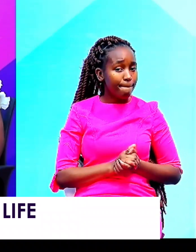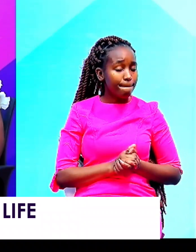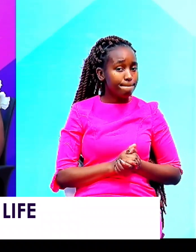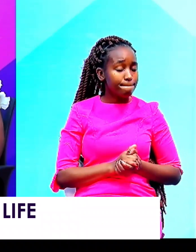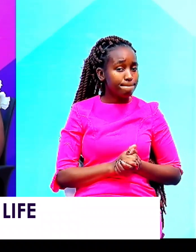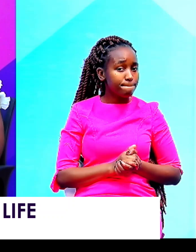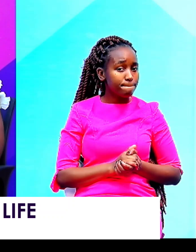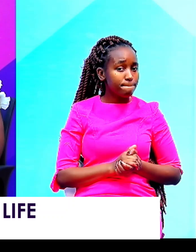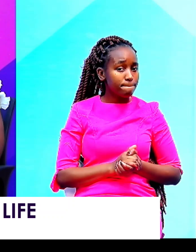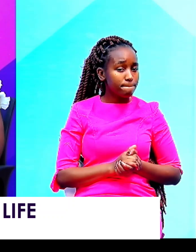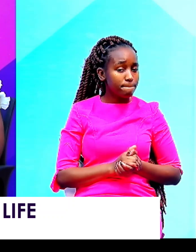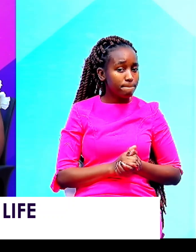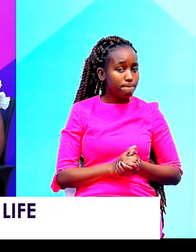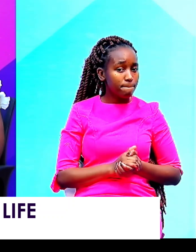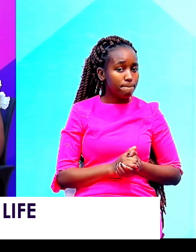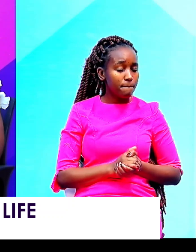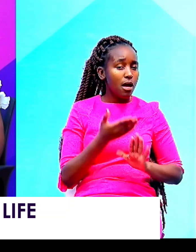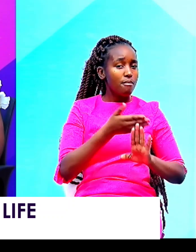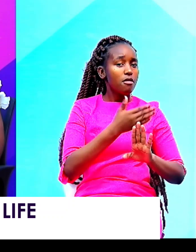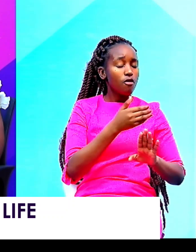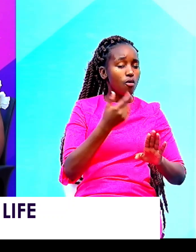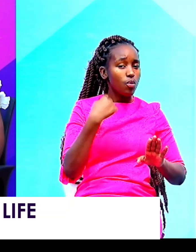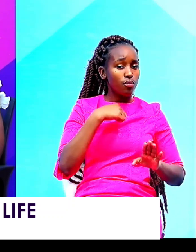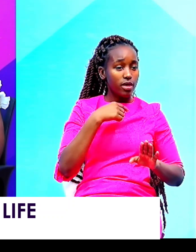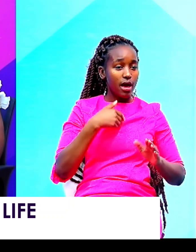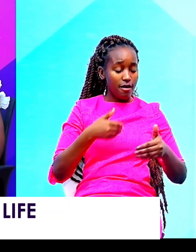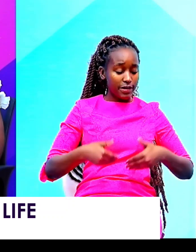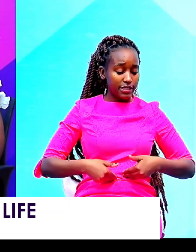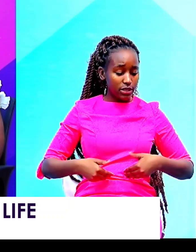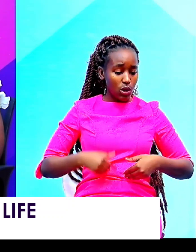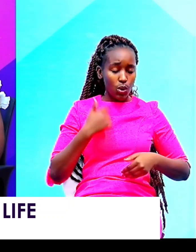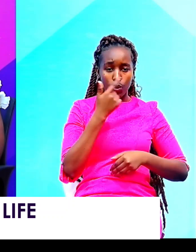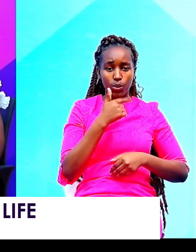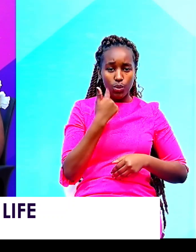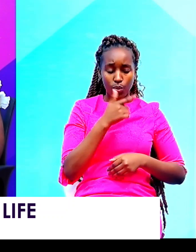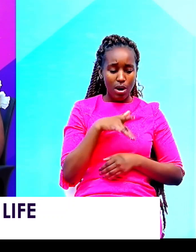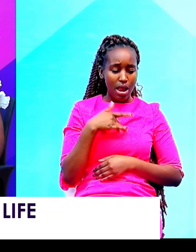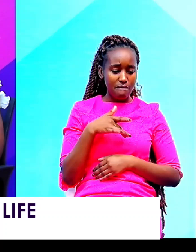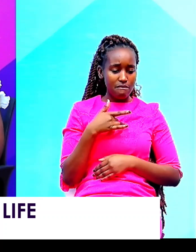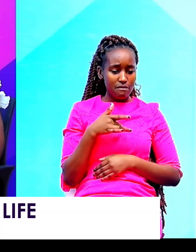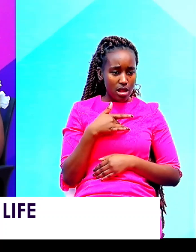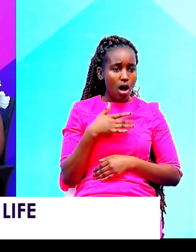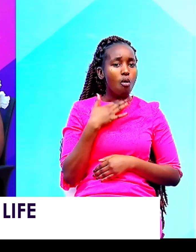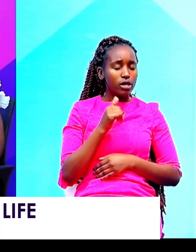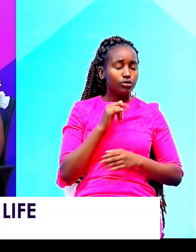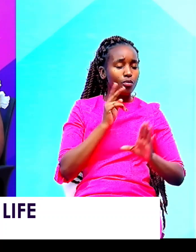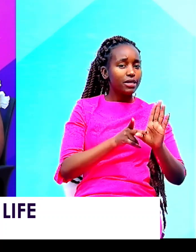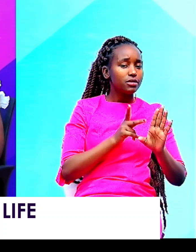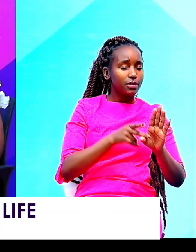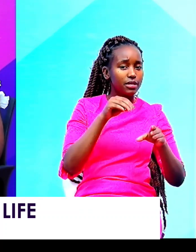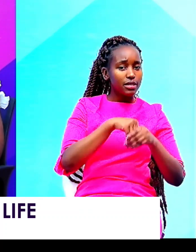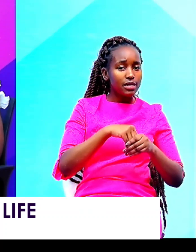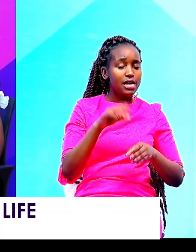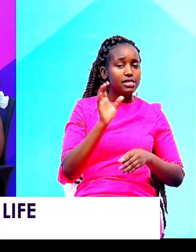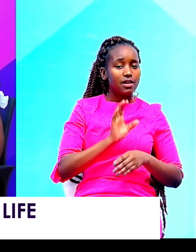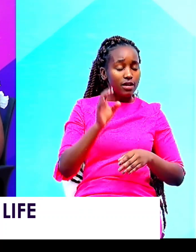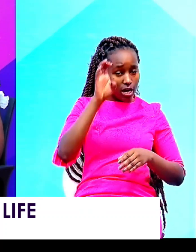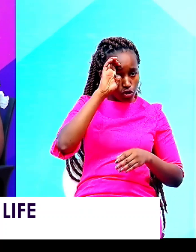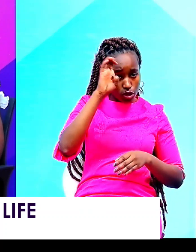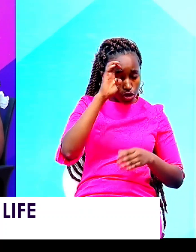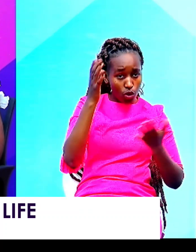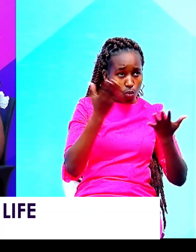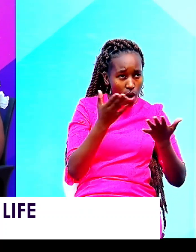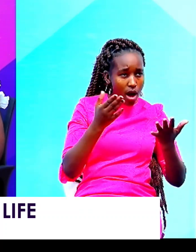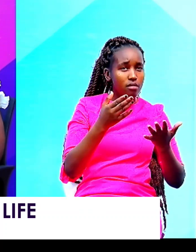We had our teenagers getting into a bit of civic education. You remember Butere girls?